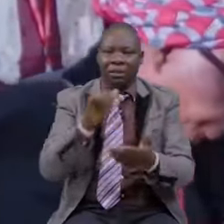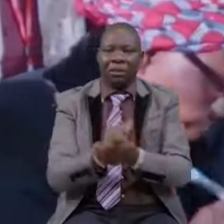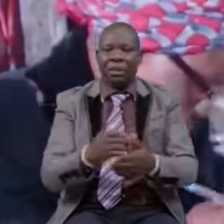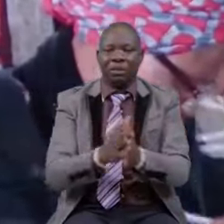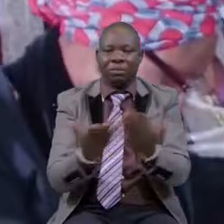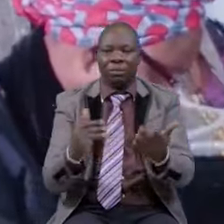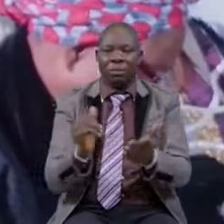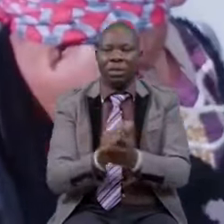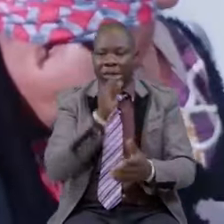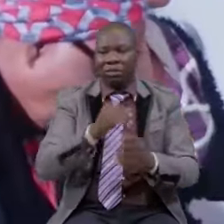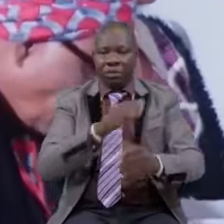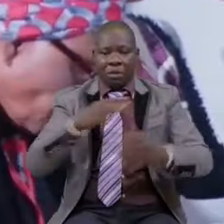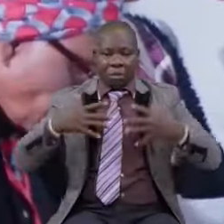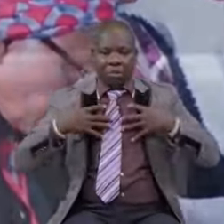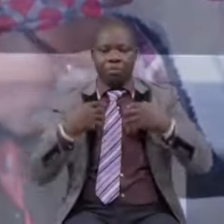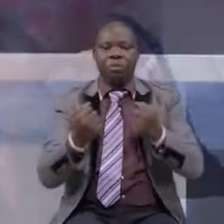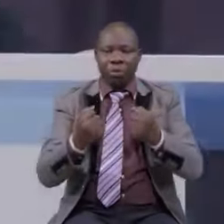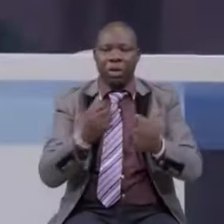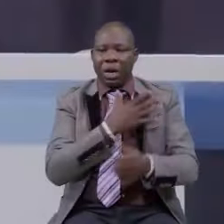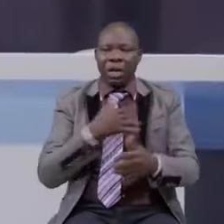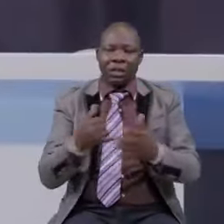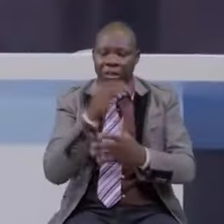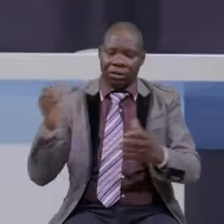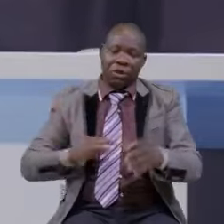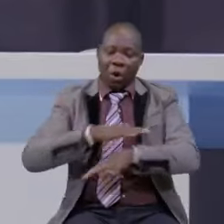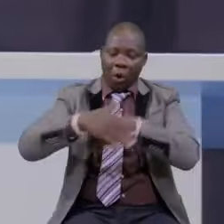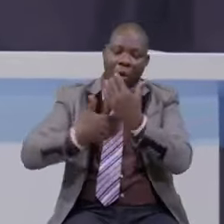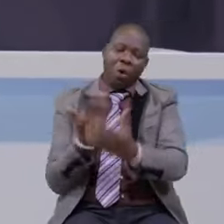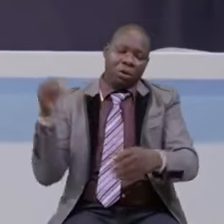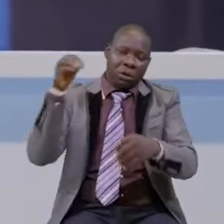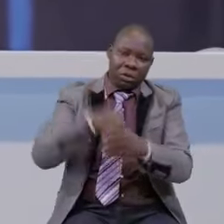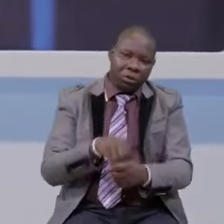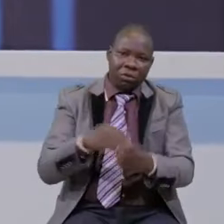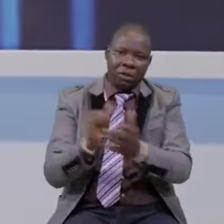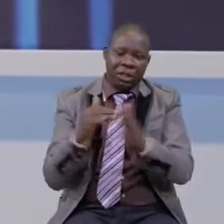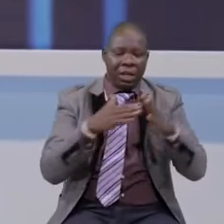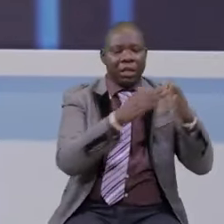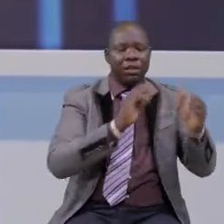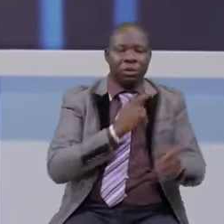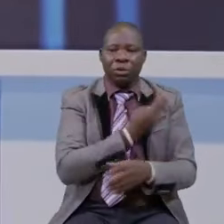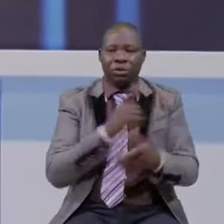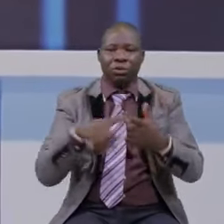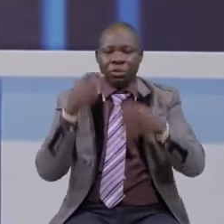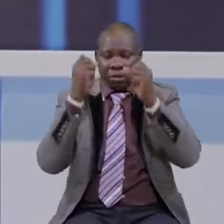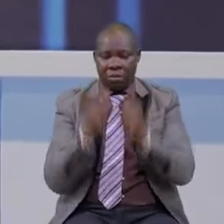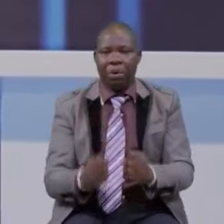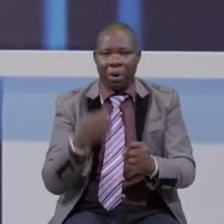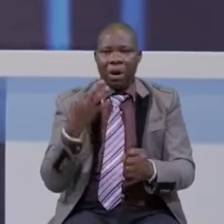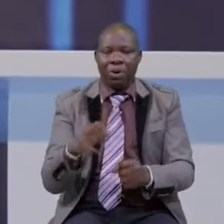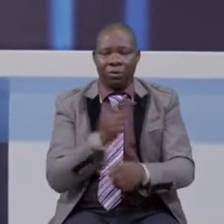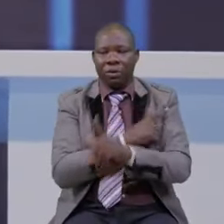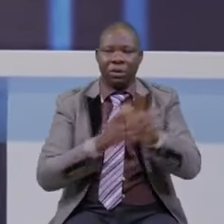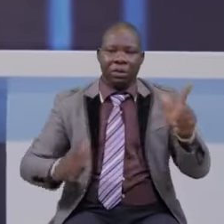is bold. And it's an inclusive book that leads us to the power of the